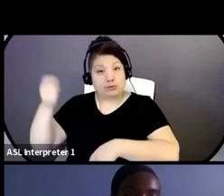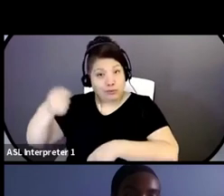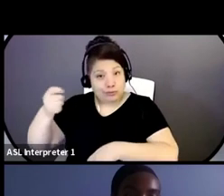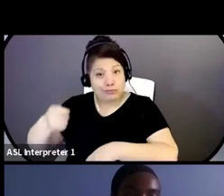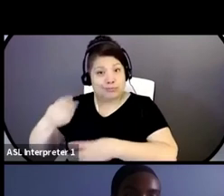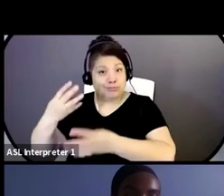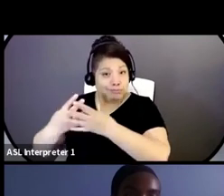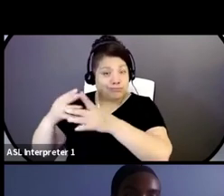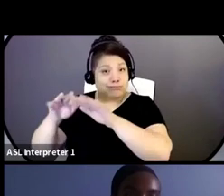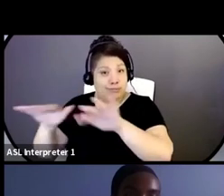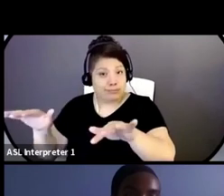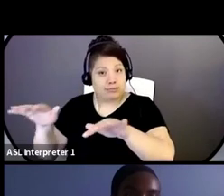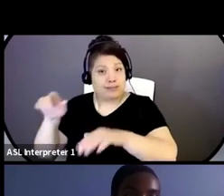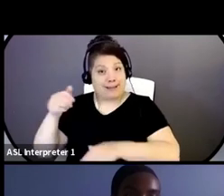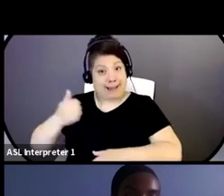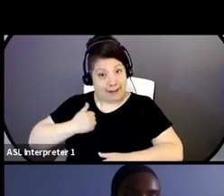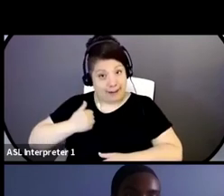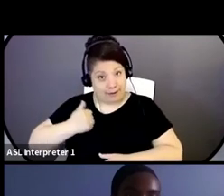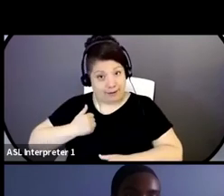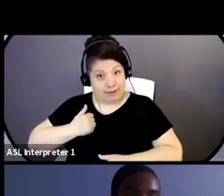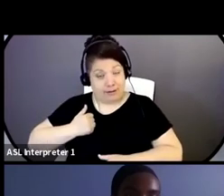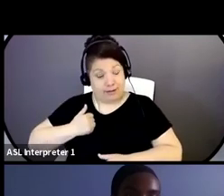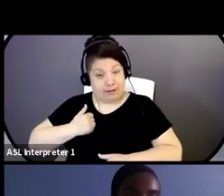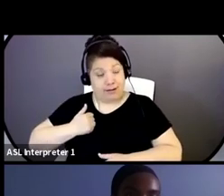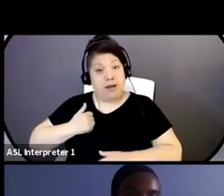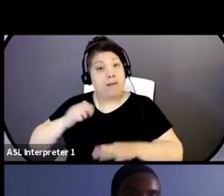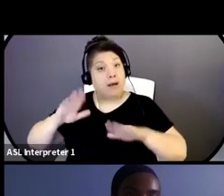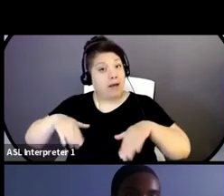That means like you're not taking into account